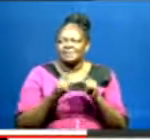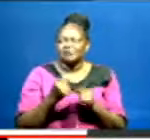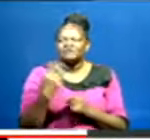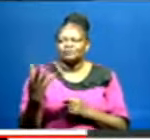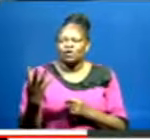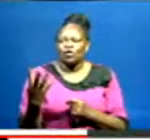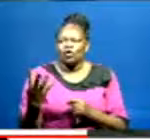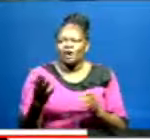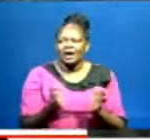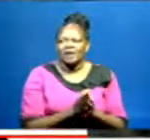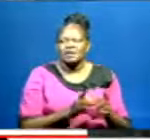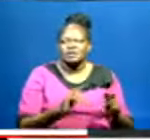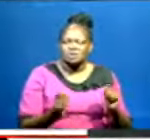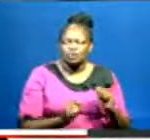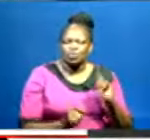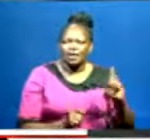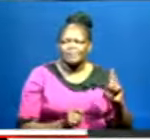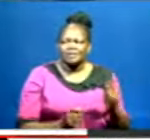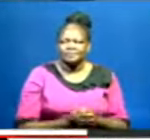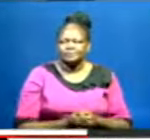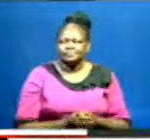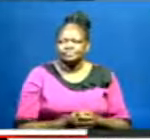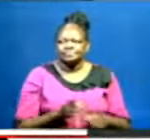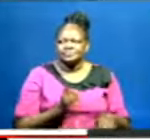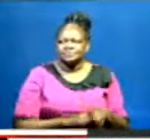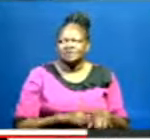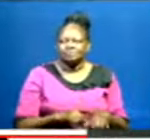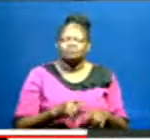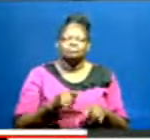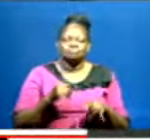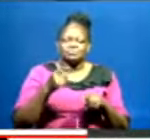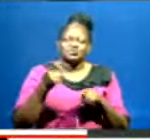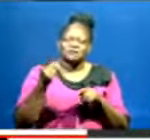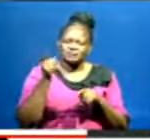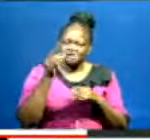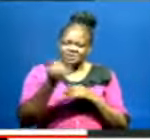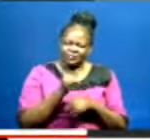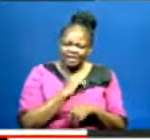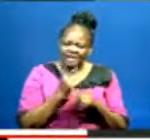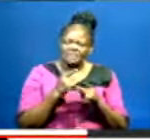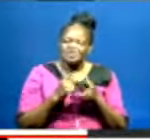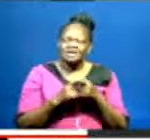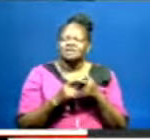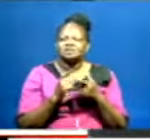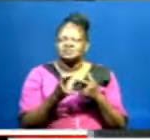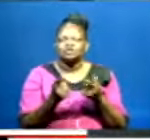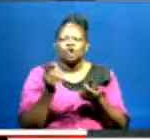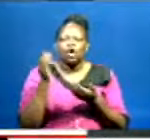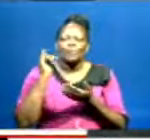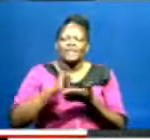kimoja. As the season comes to an end, the fraternity's essential hope is